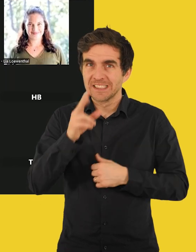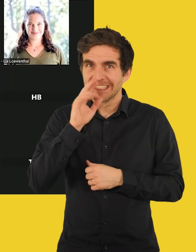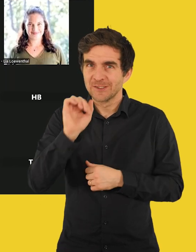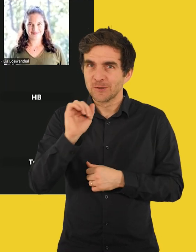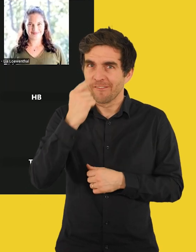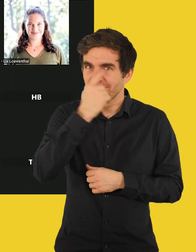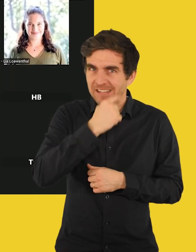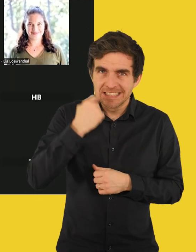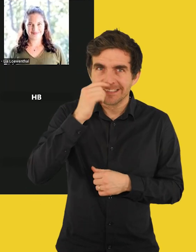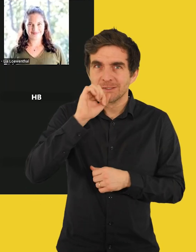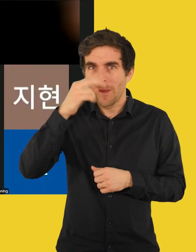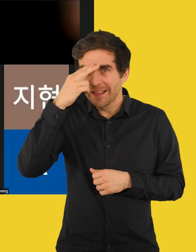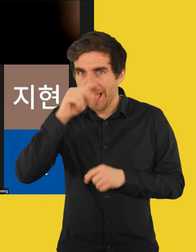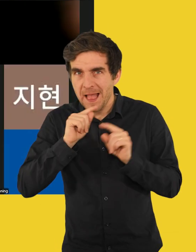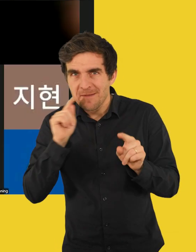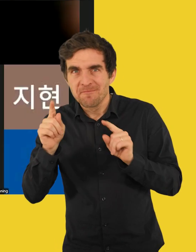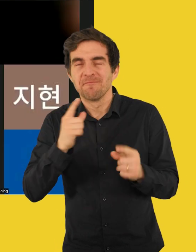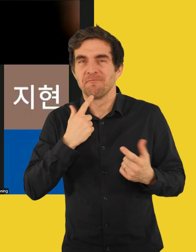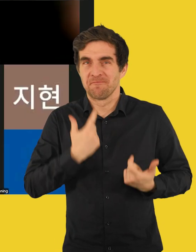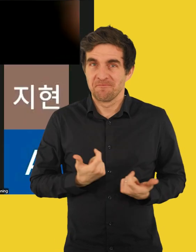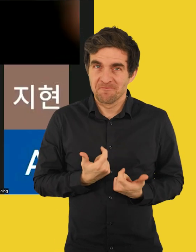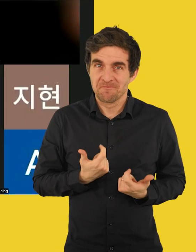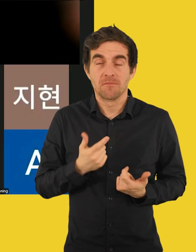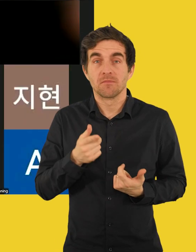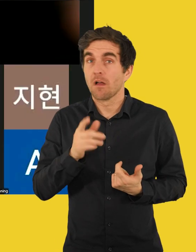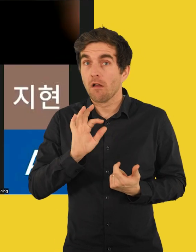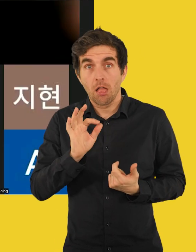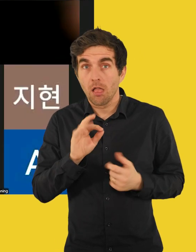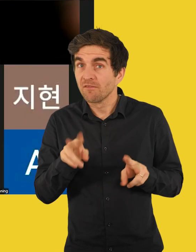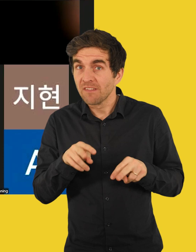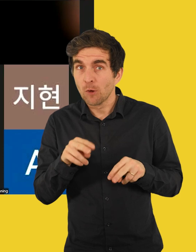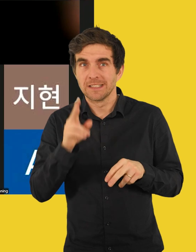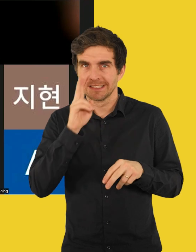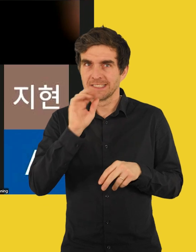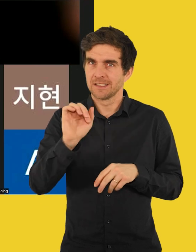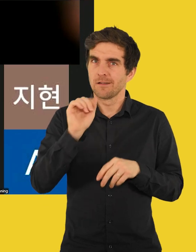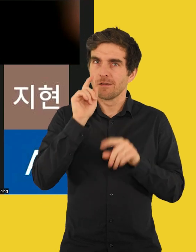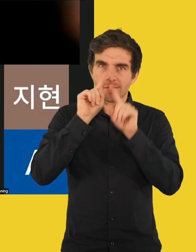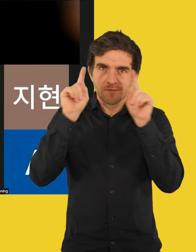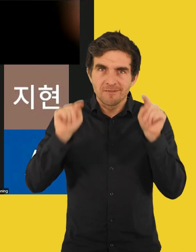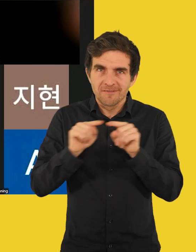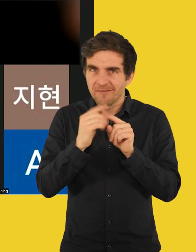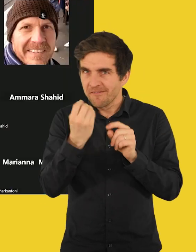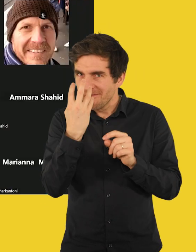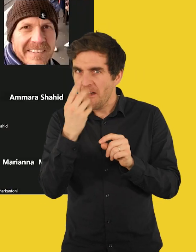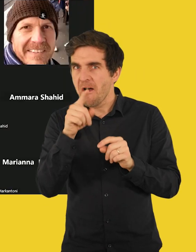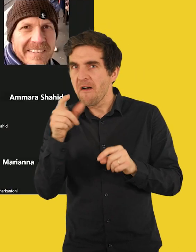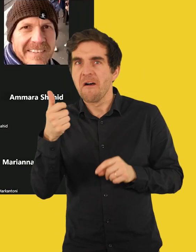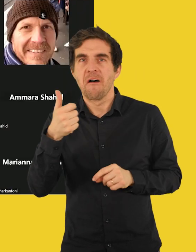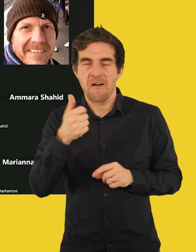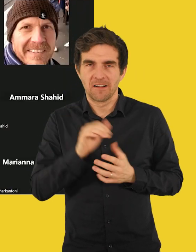Great to see your faces and your names, if not on video.